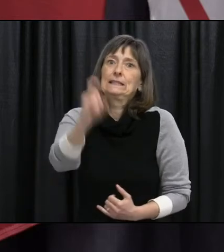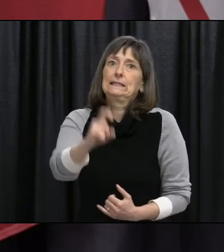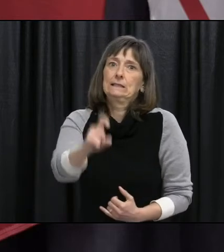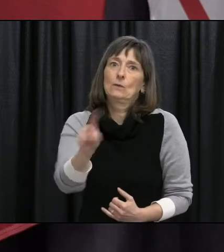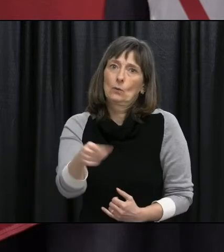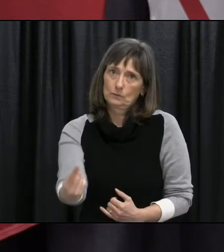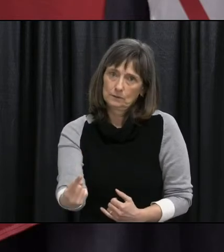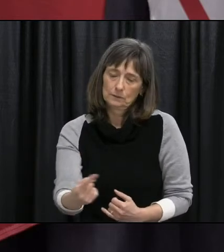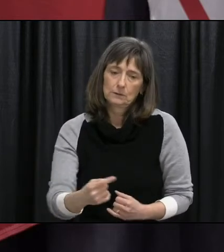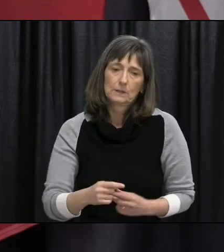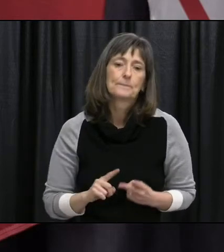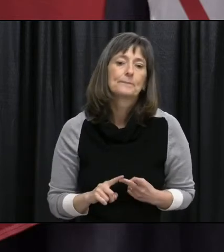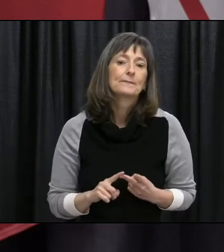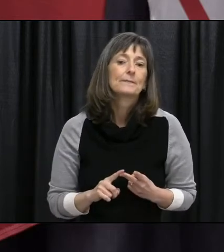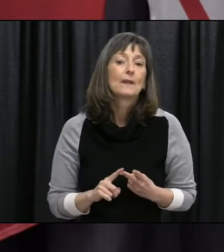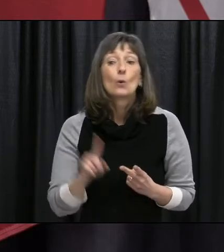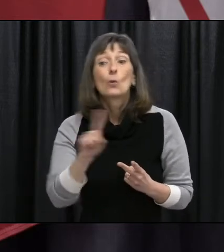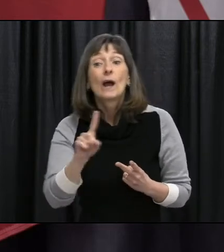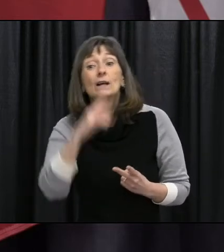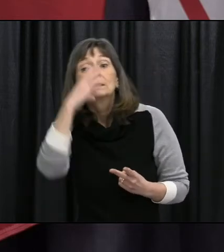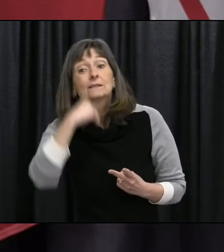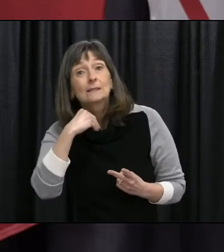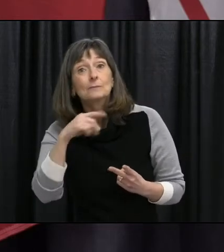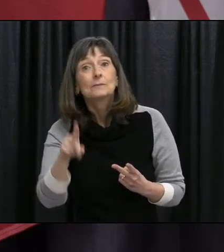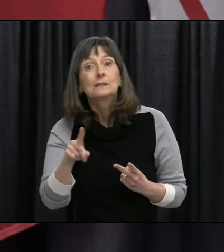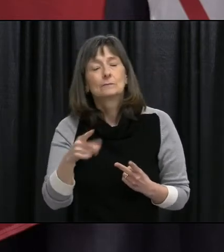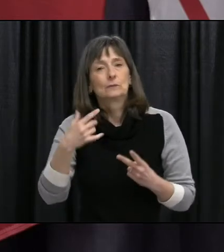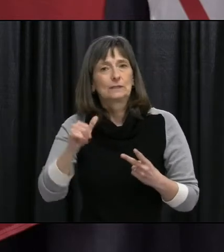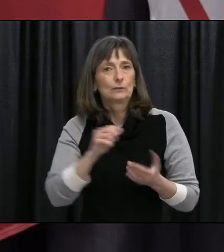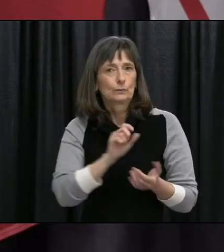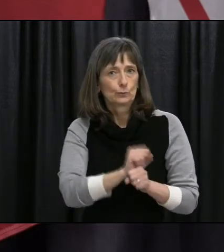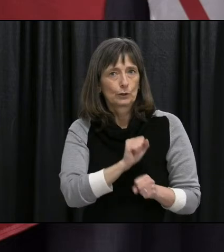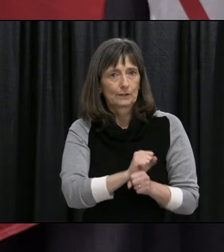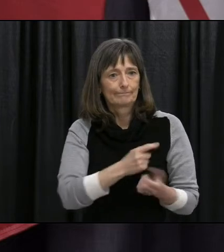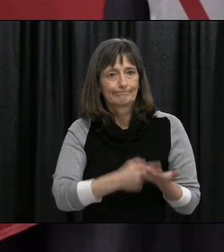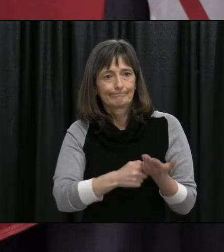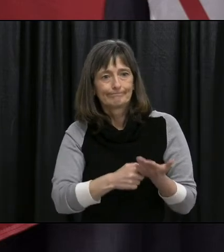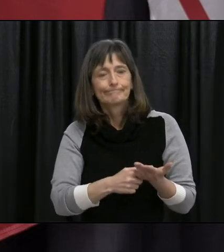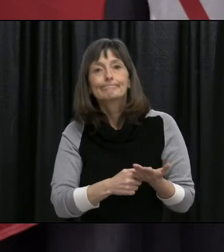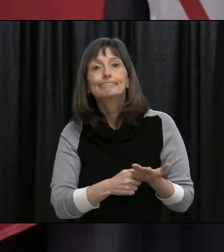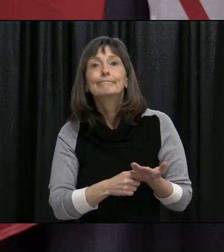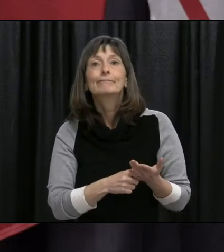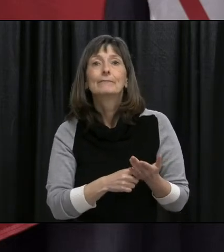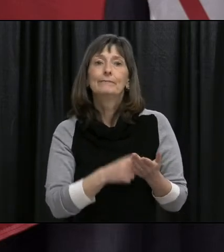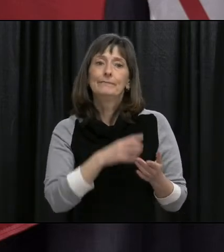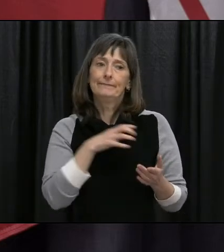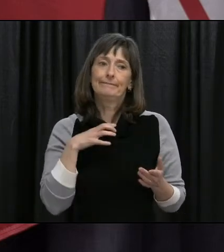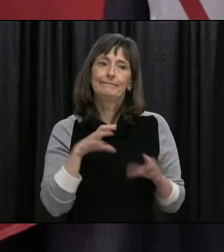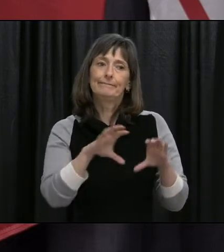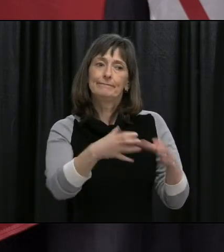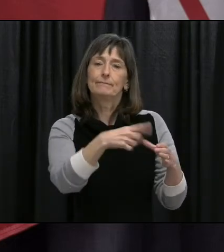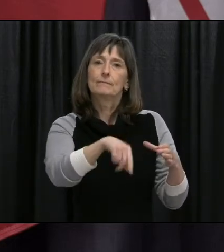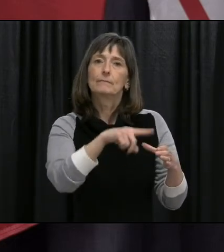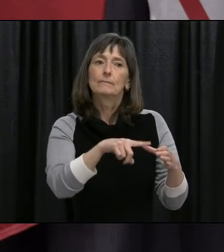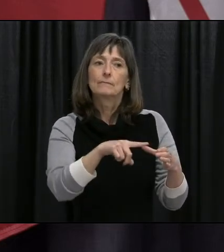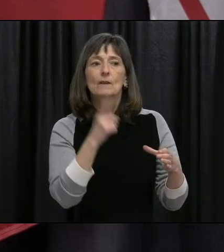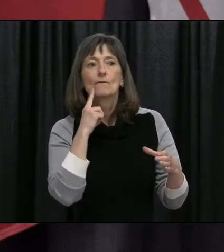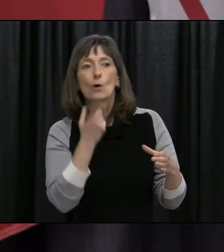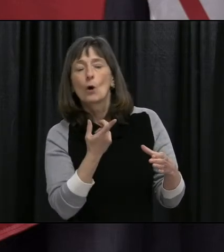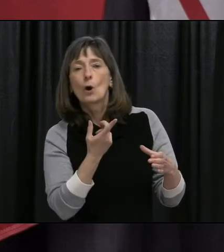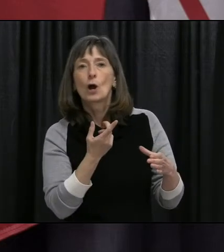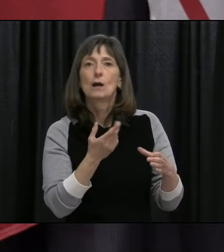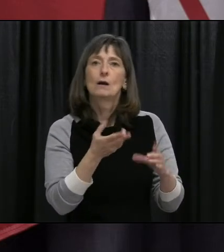of view, this is something that we're working on now with our Cabinet Committee on Jobs and recommendations that we see coming out of